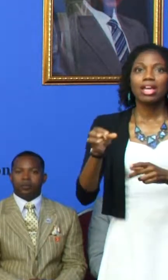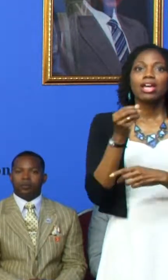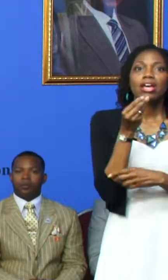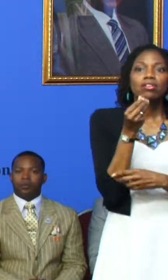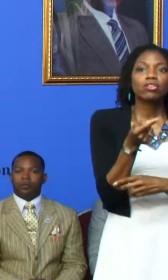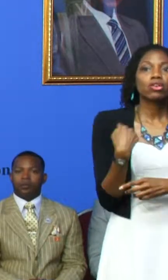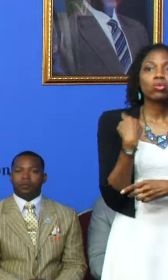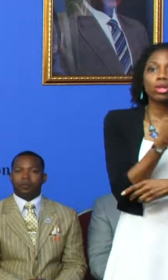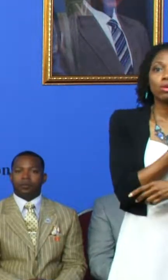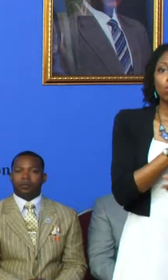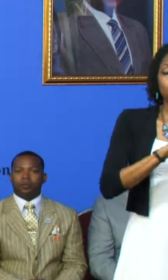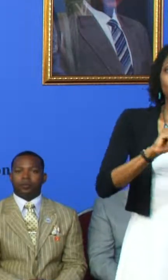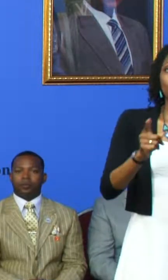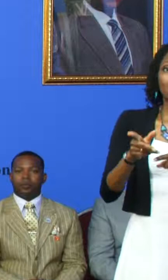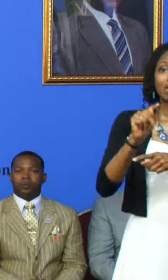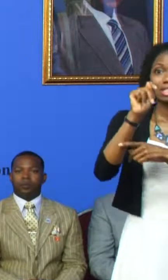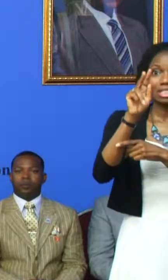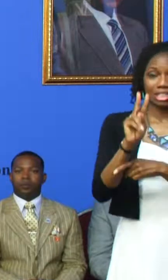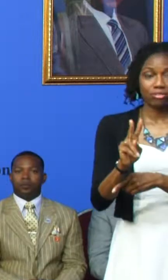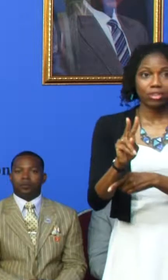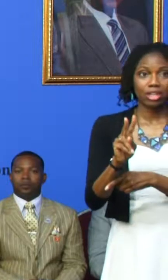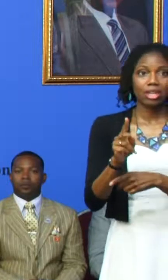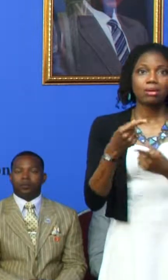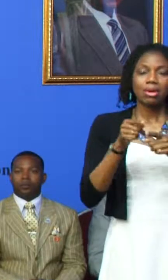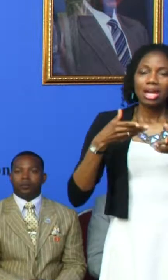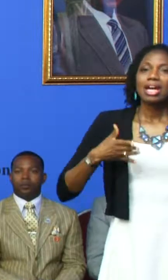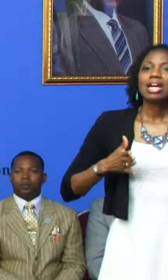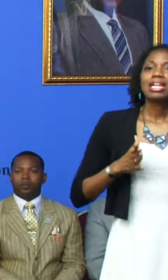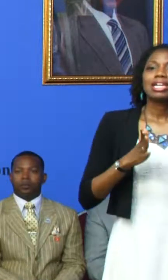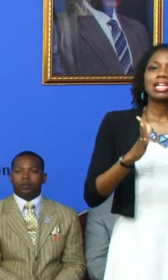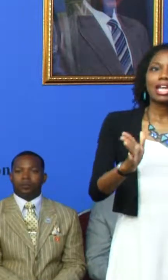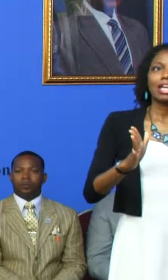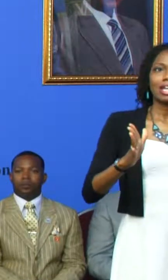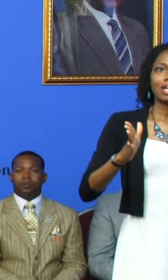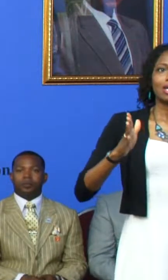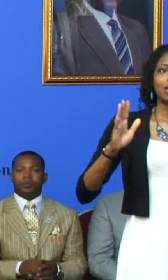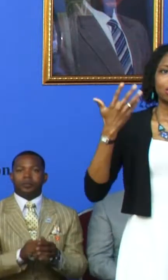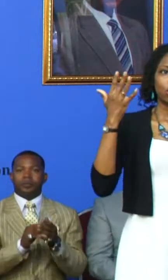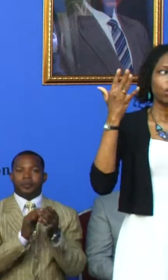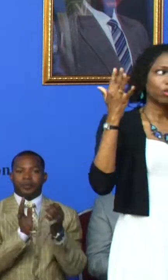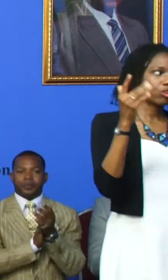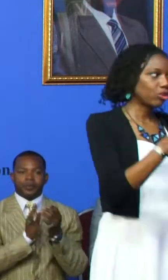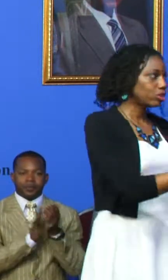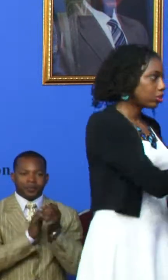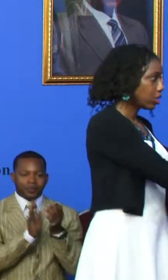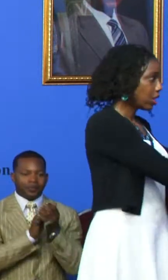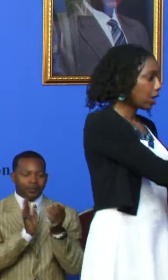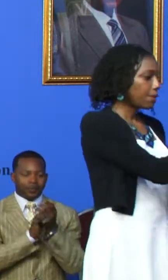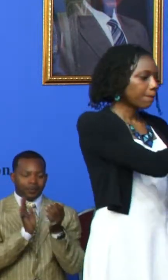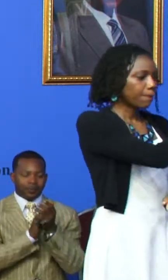National Impact Network. Let us give a hand to our presider, Attorney Michael Hardy.